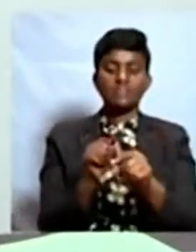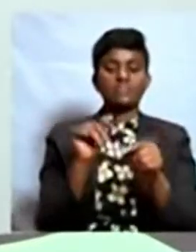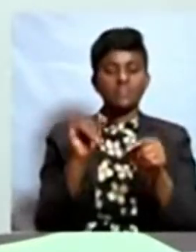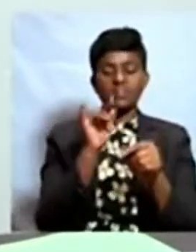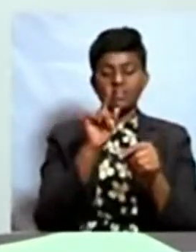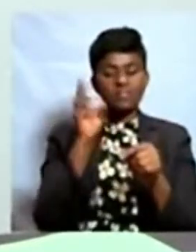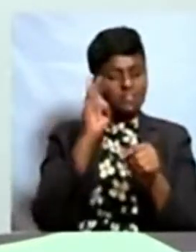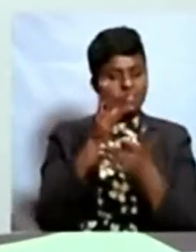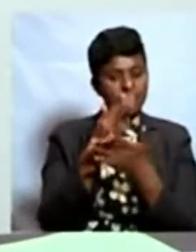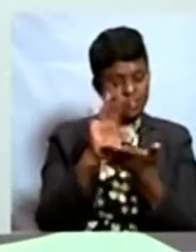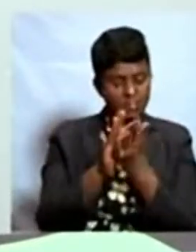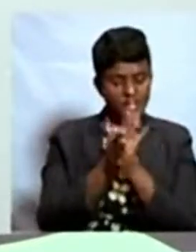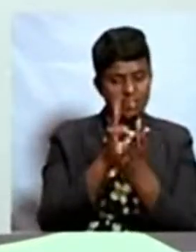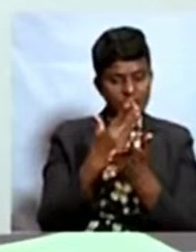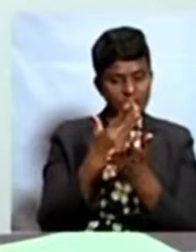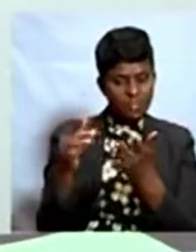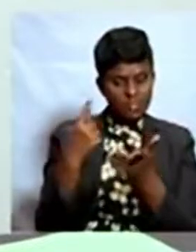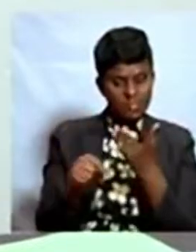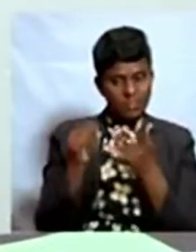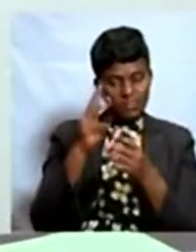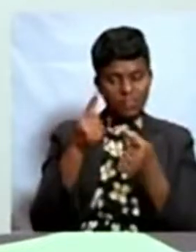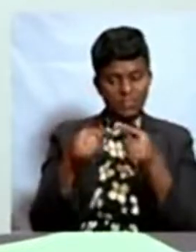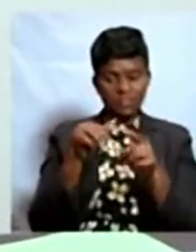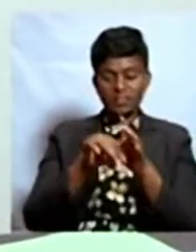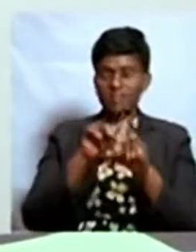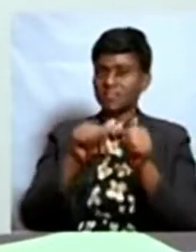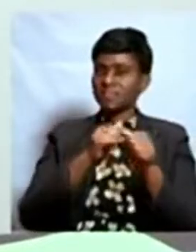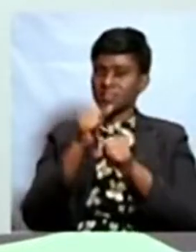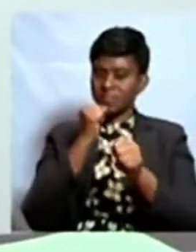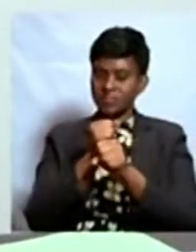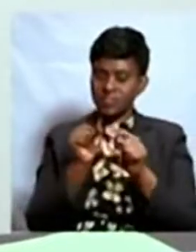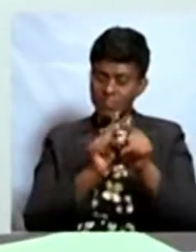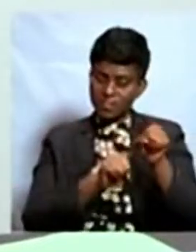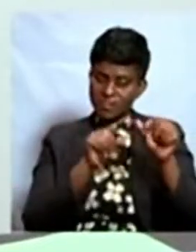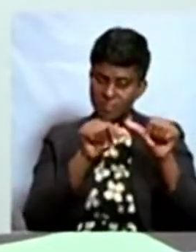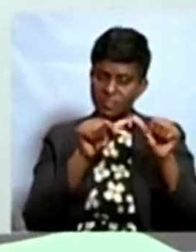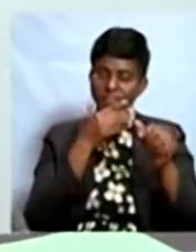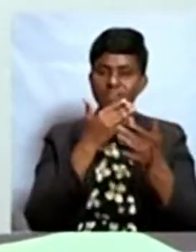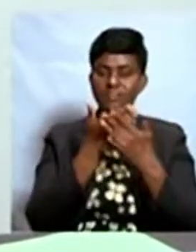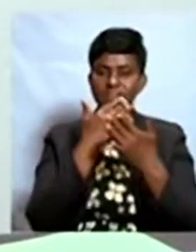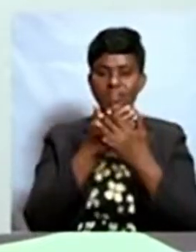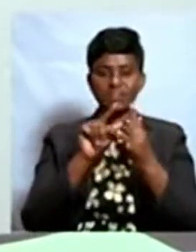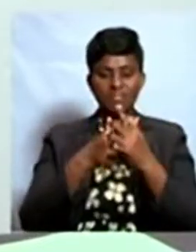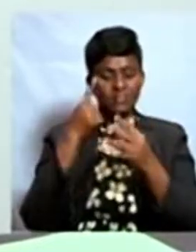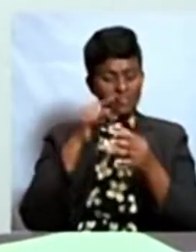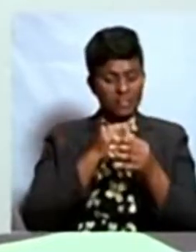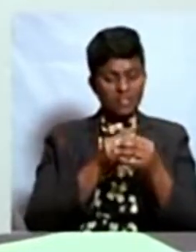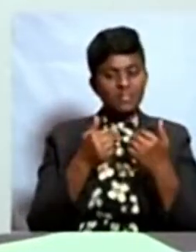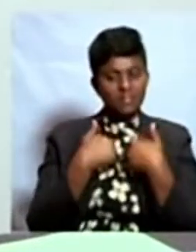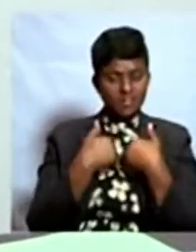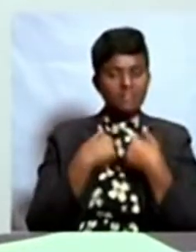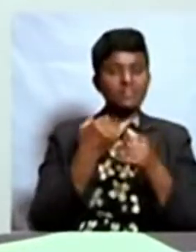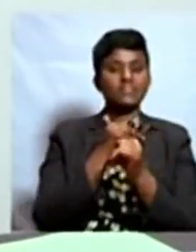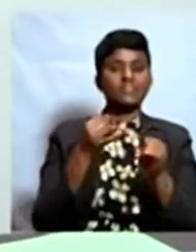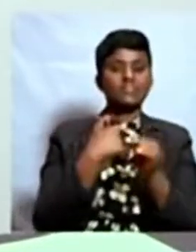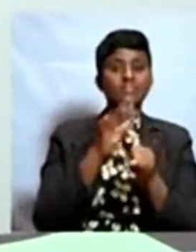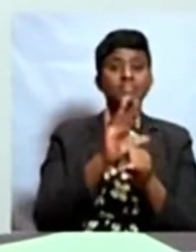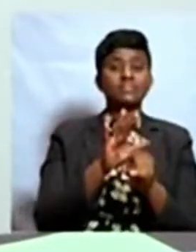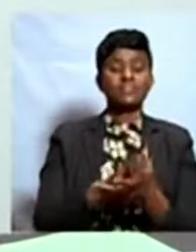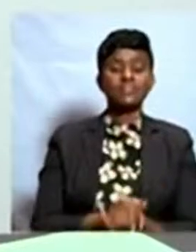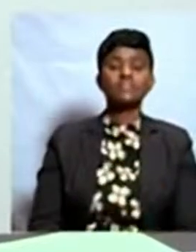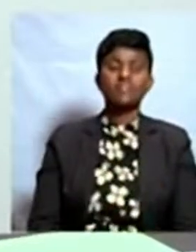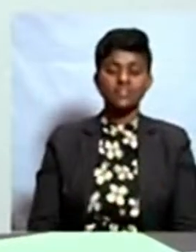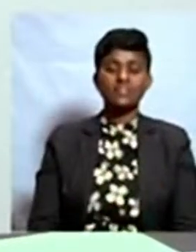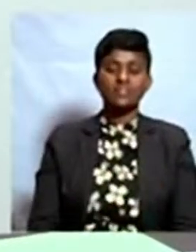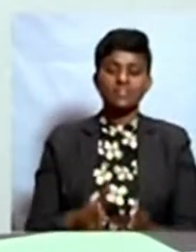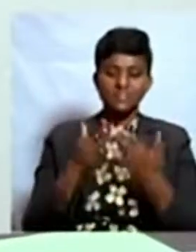that it will be something that will be done on an annual basis, but I think it's still a good start for us. So there is autonomy to that extent.